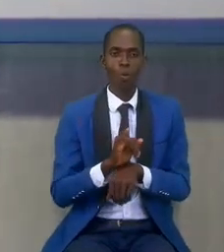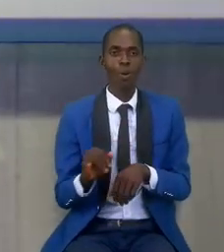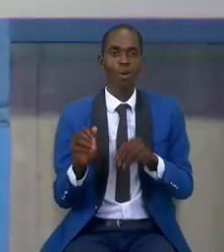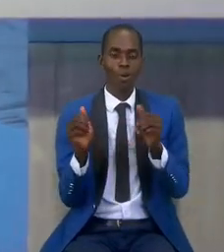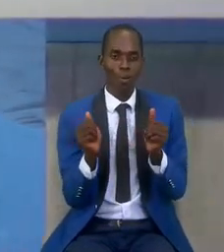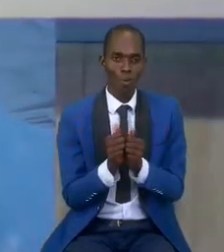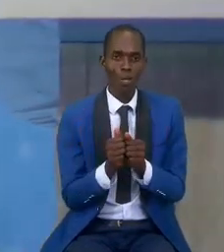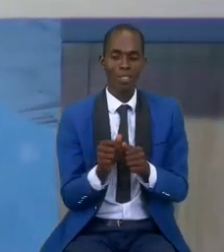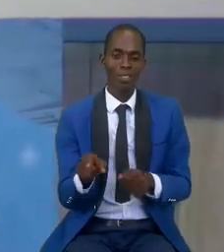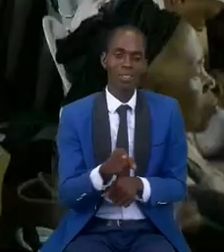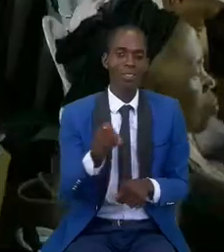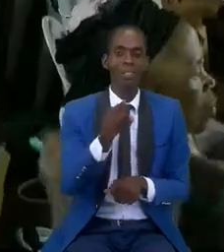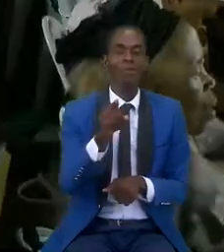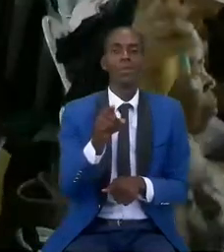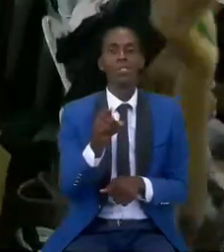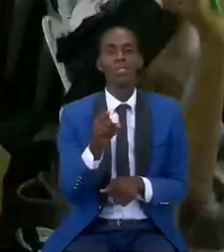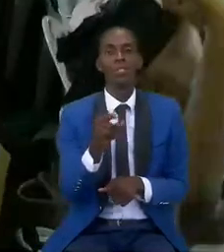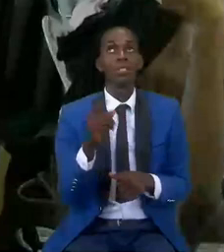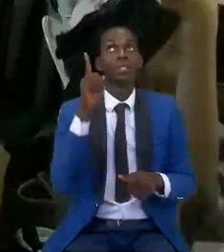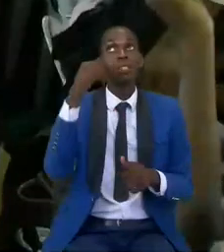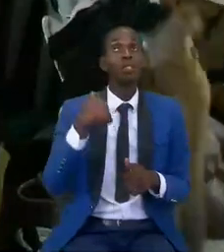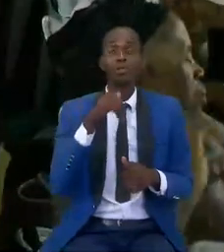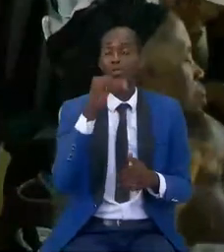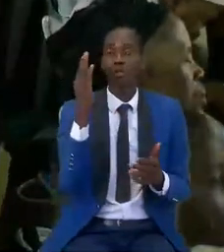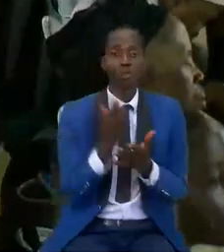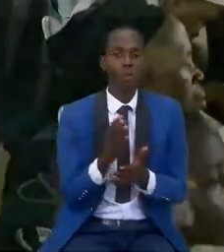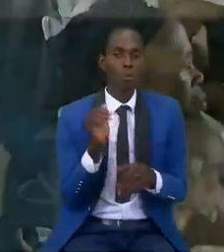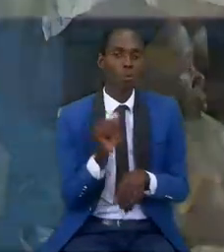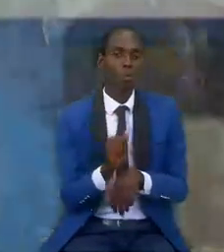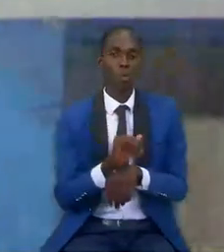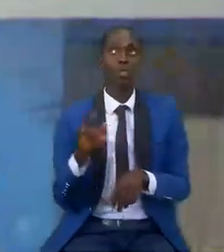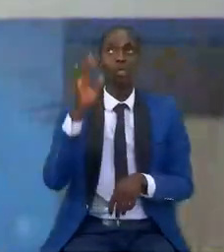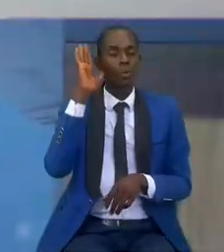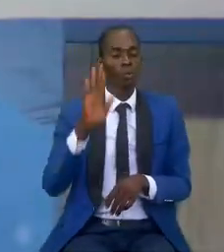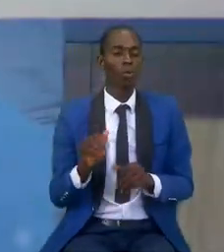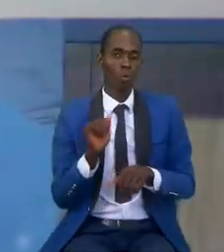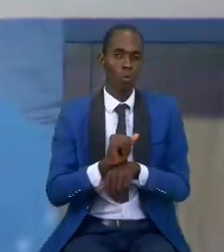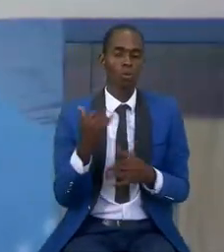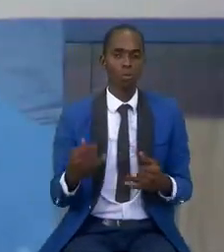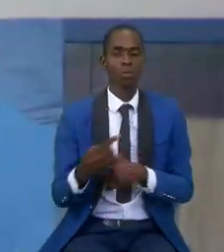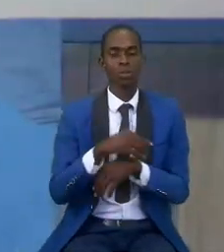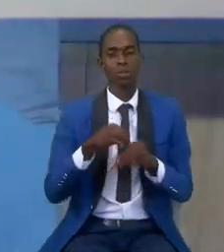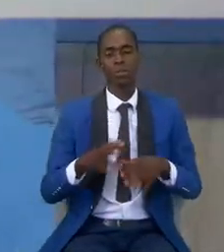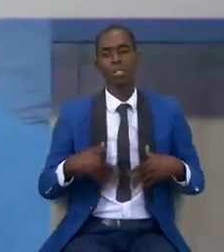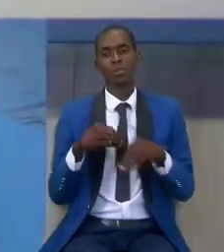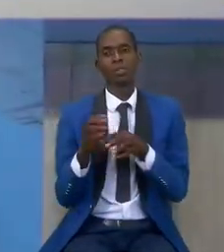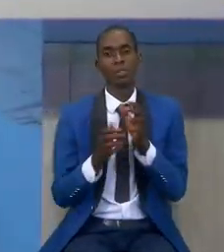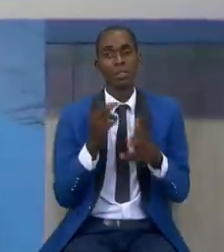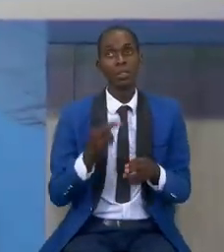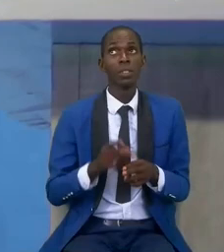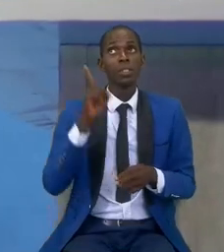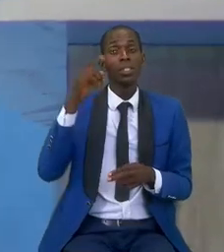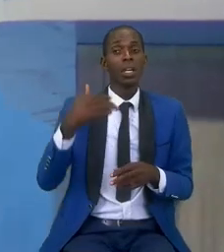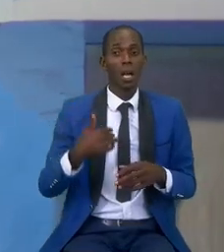he's going to walk today he has walked yesterday he will walk today your kids the Lord